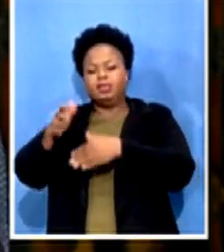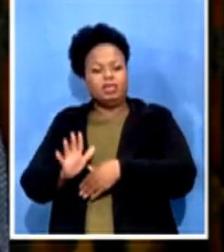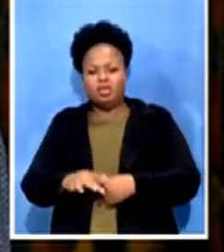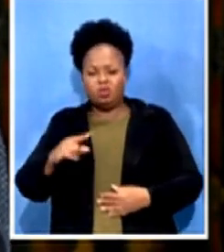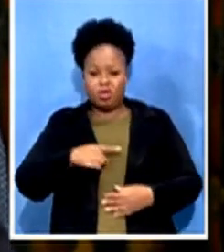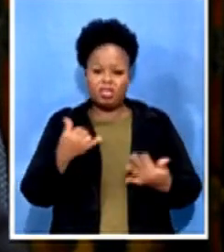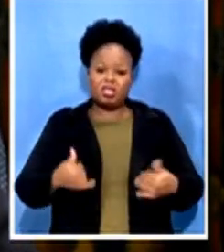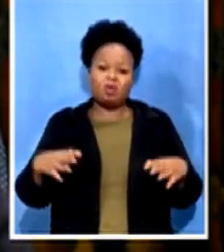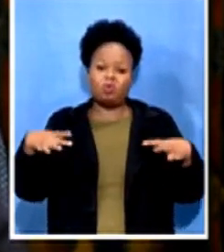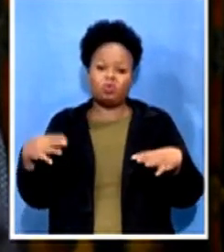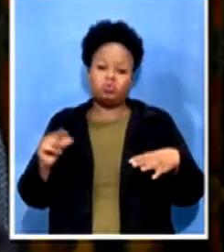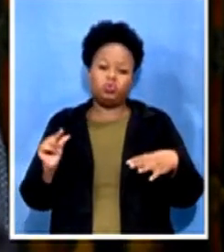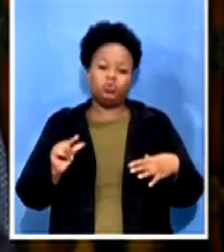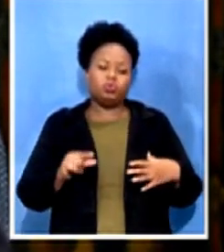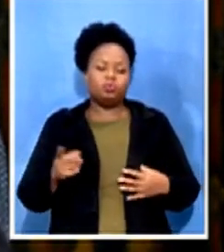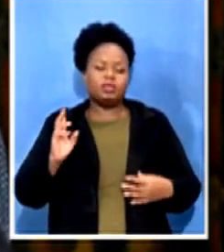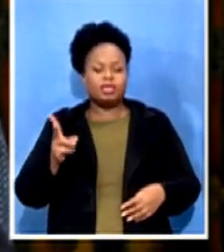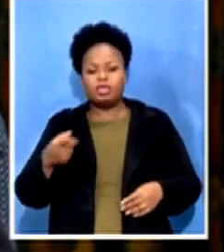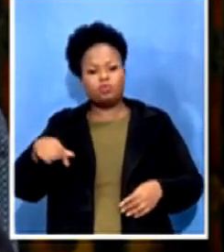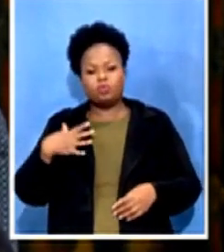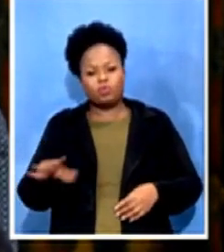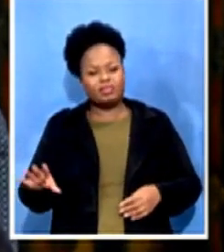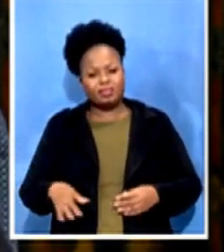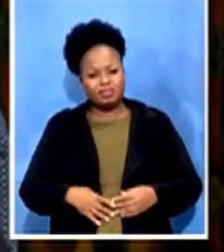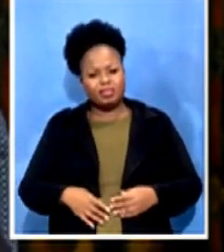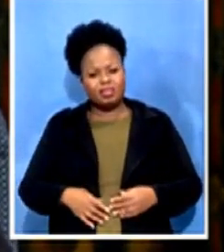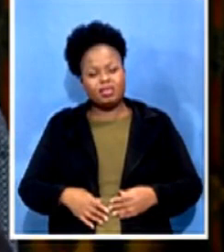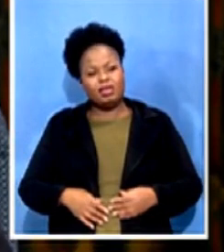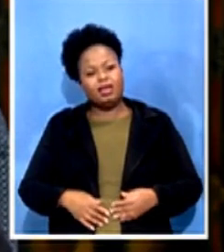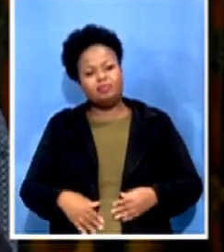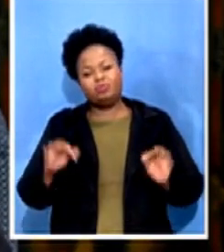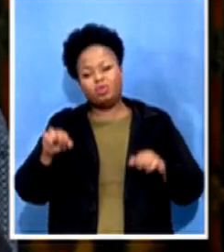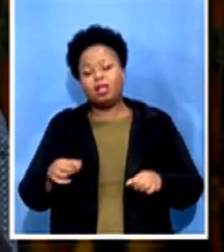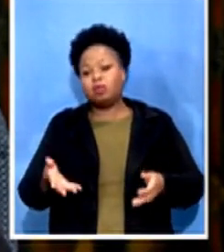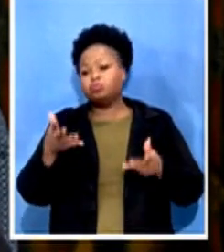want to allow a situation where there's so much of